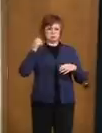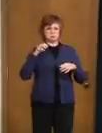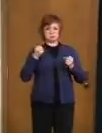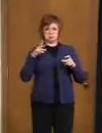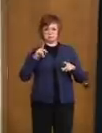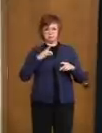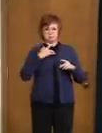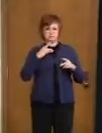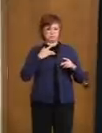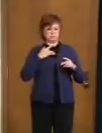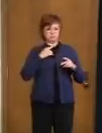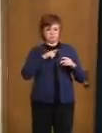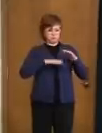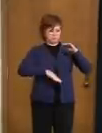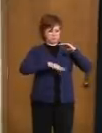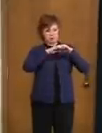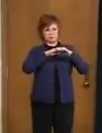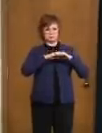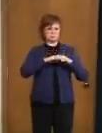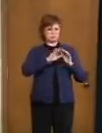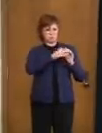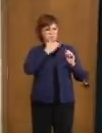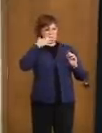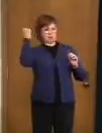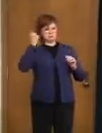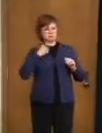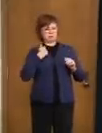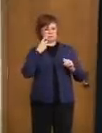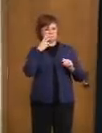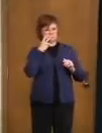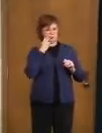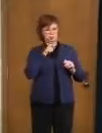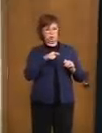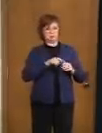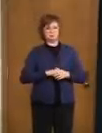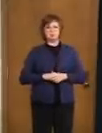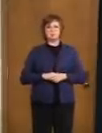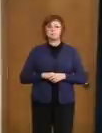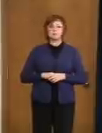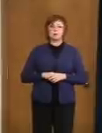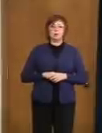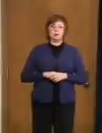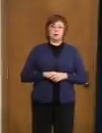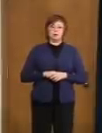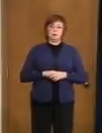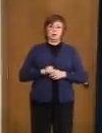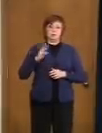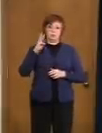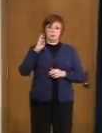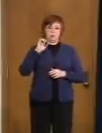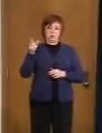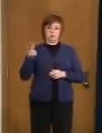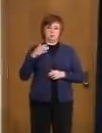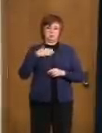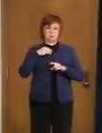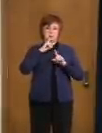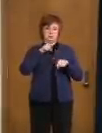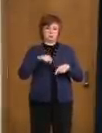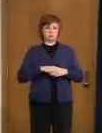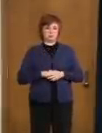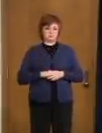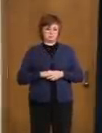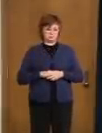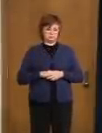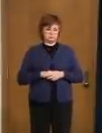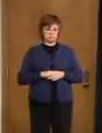saying that you're doing all you can. Well, I think the contrary is actually the case. There are a number of organizations and individuals